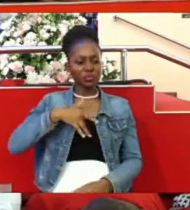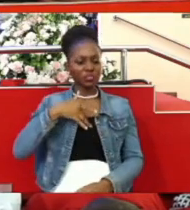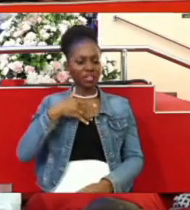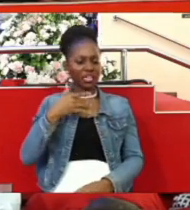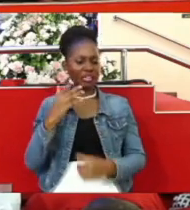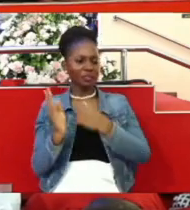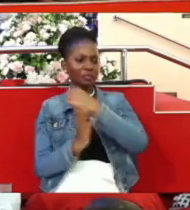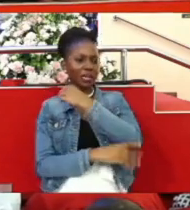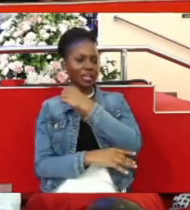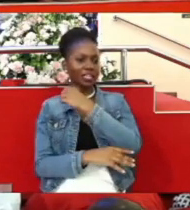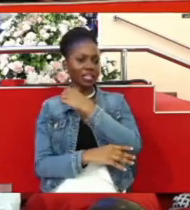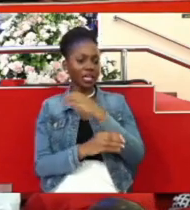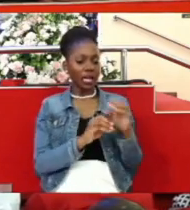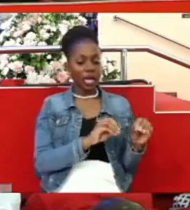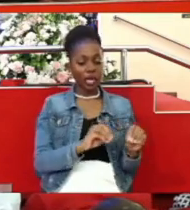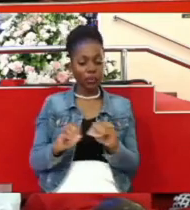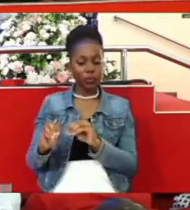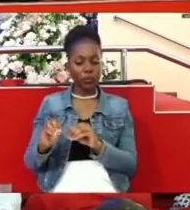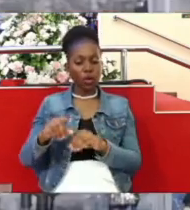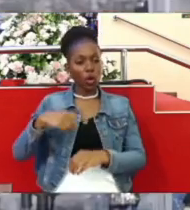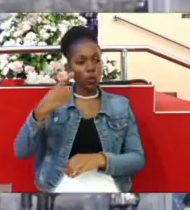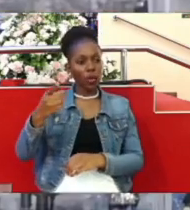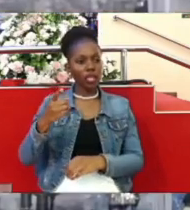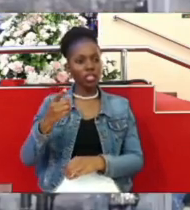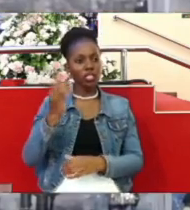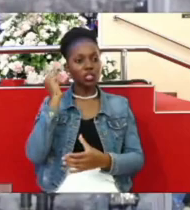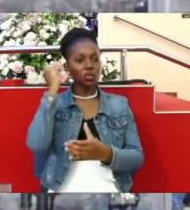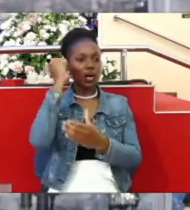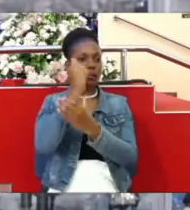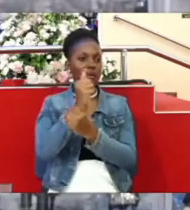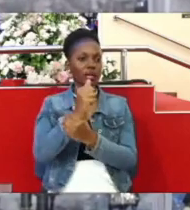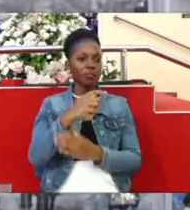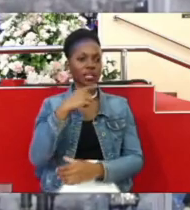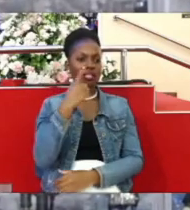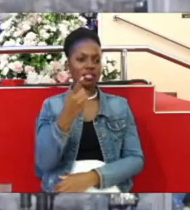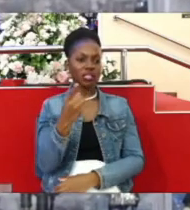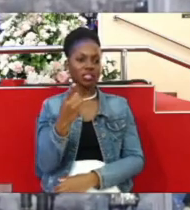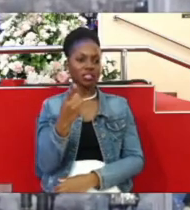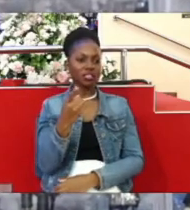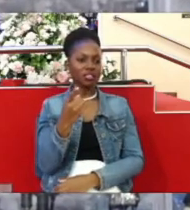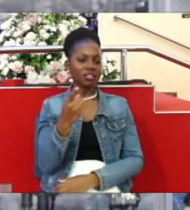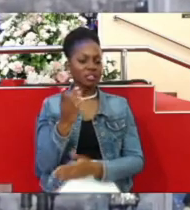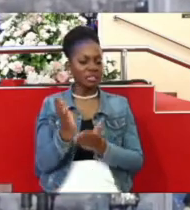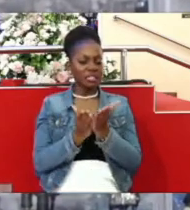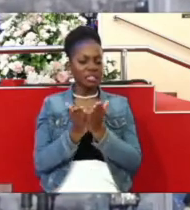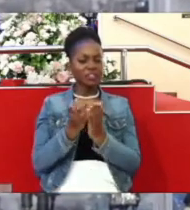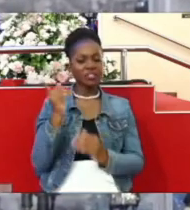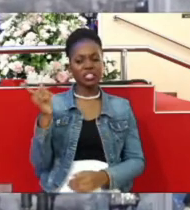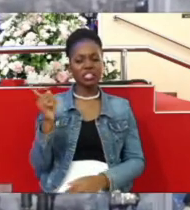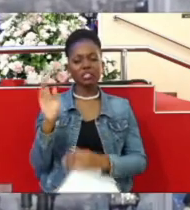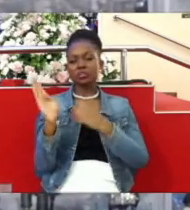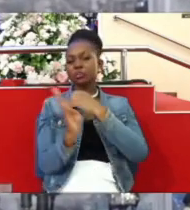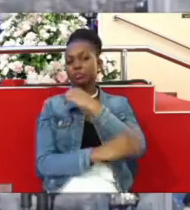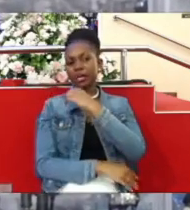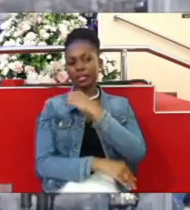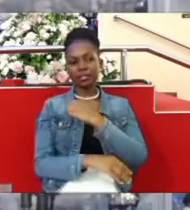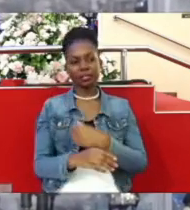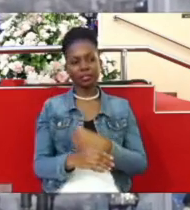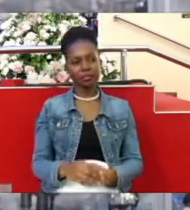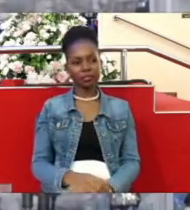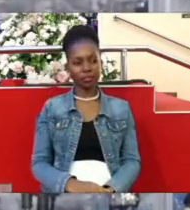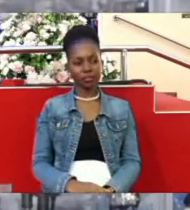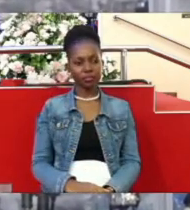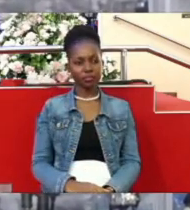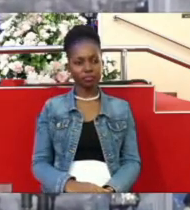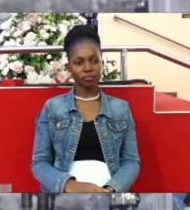Na Sarai tena akarudi kwa bwanake. And told the husband, I think this thing is not good. Na akaambia bwanake, naona hili jambo si